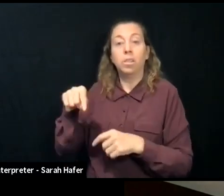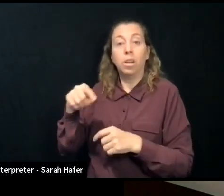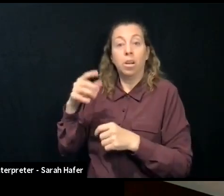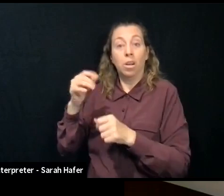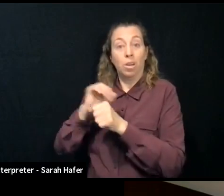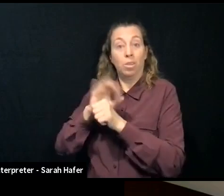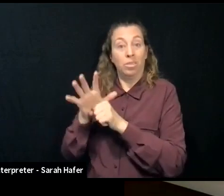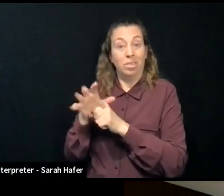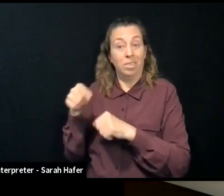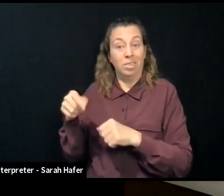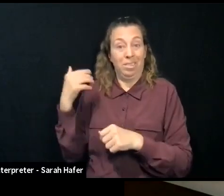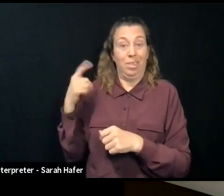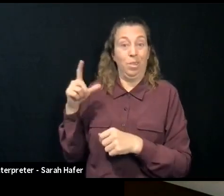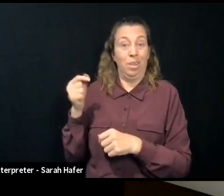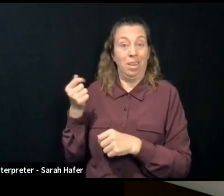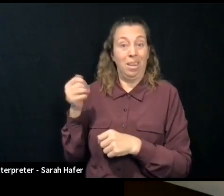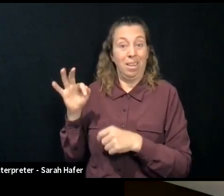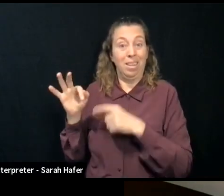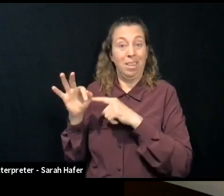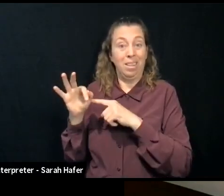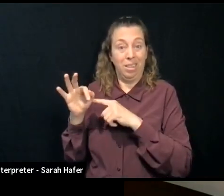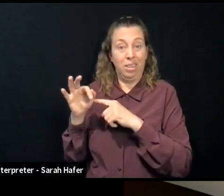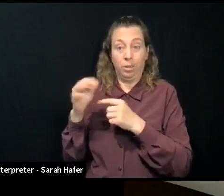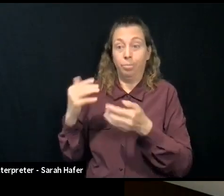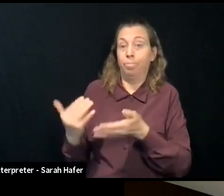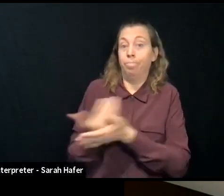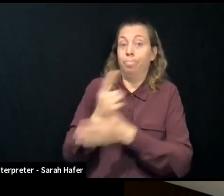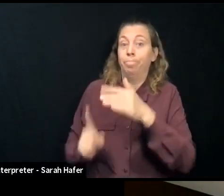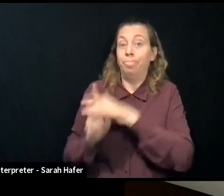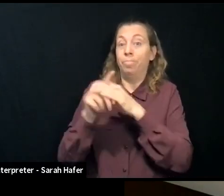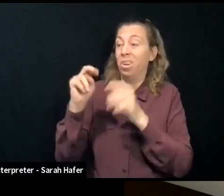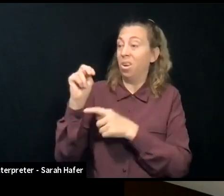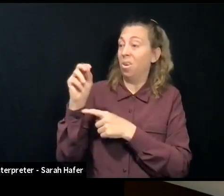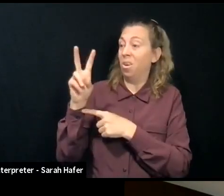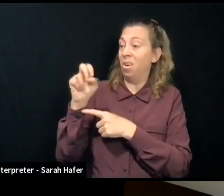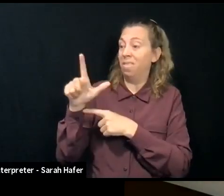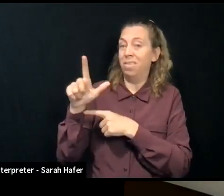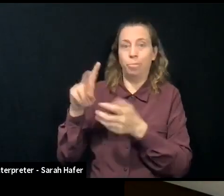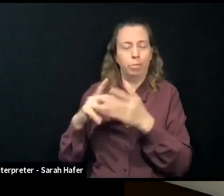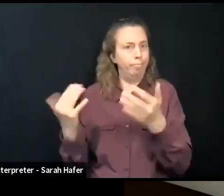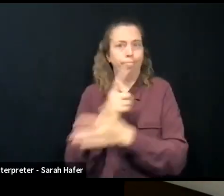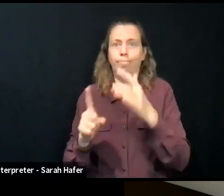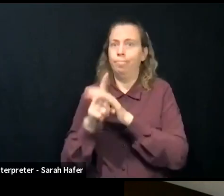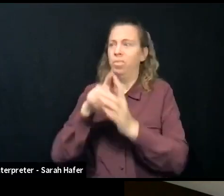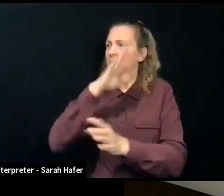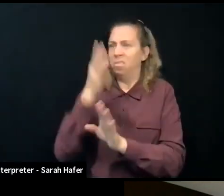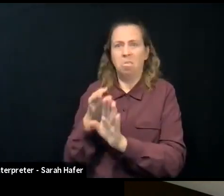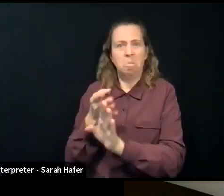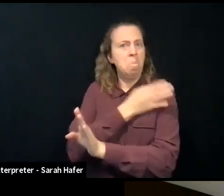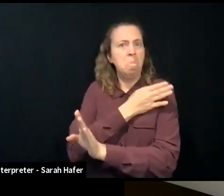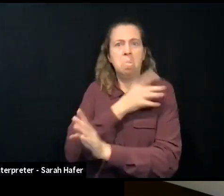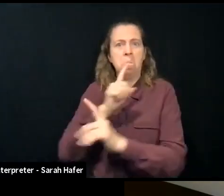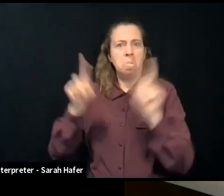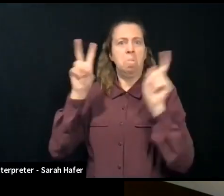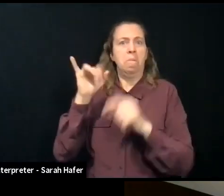new to humans, meaning we have yet to develop any natural immunity to it, and the virus itself is still adapting to